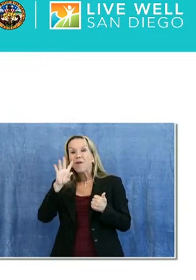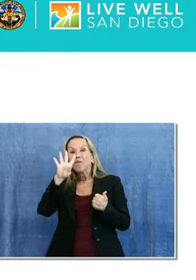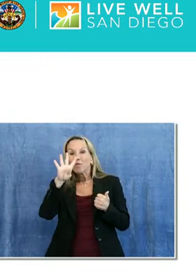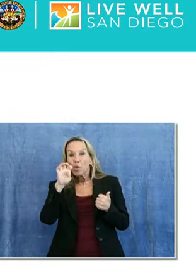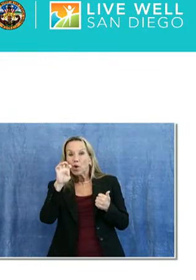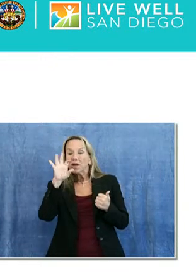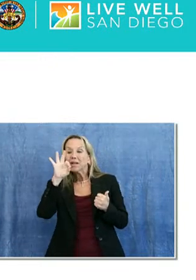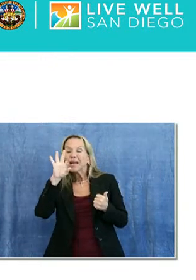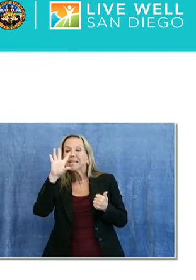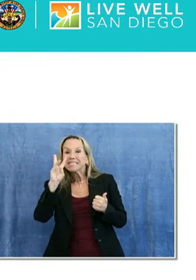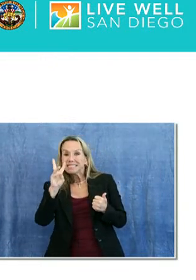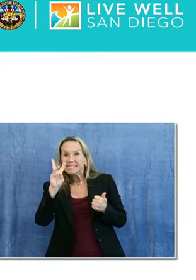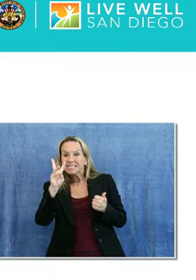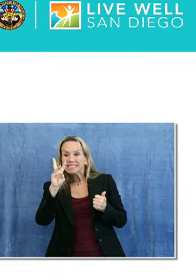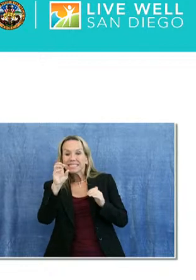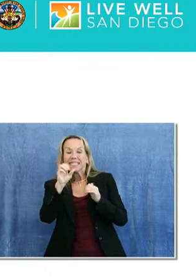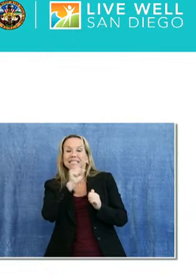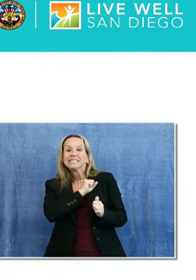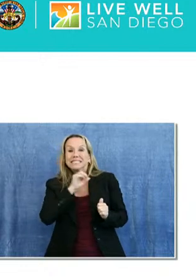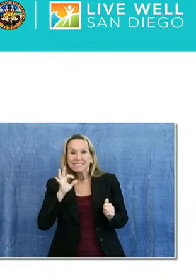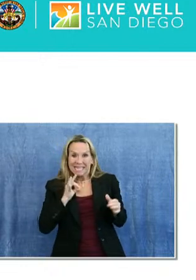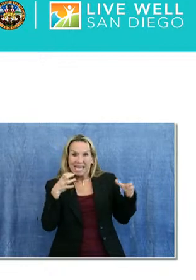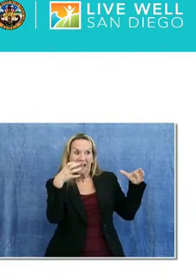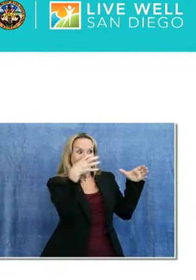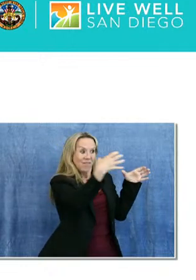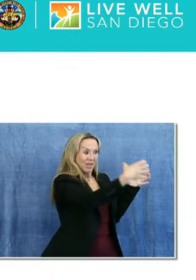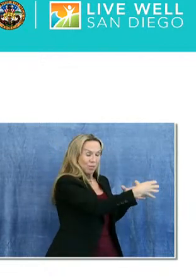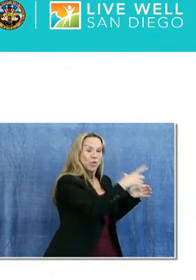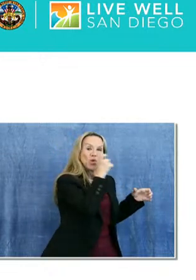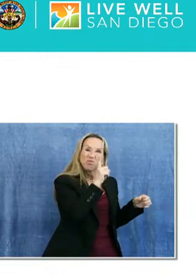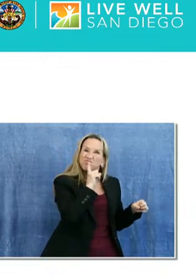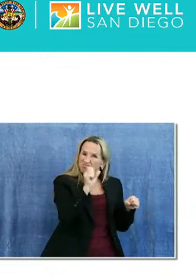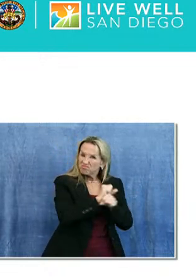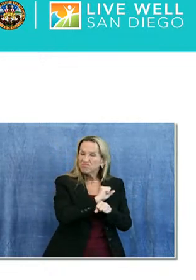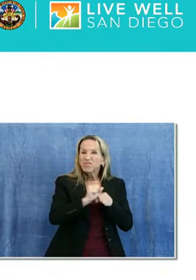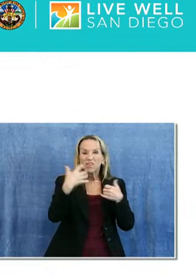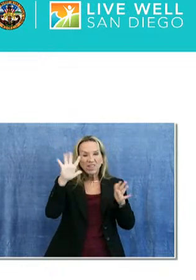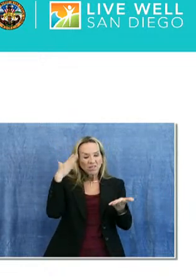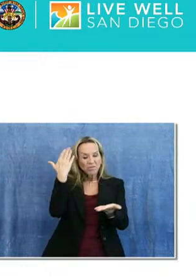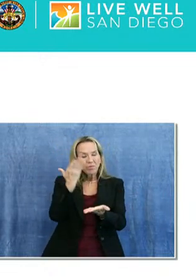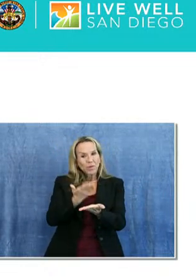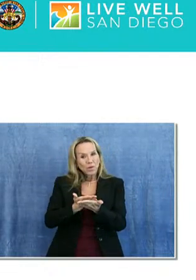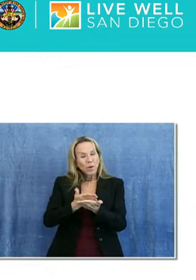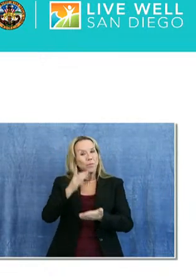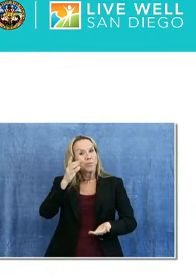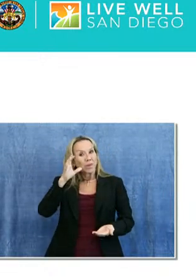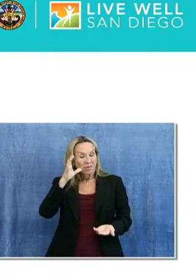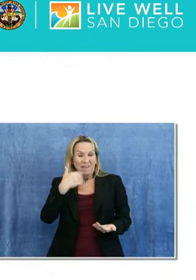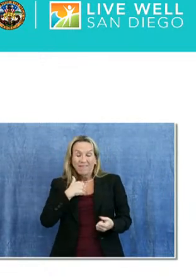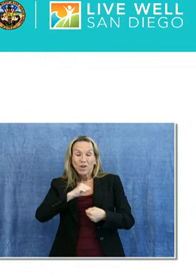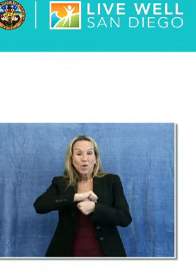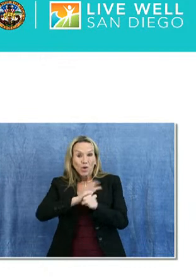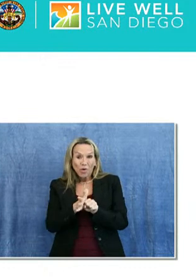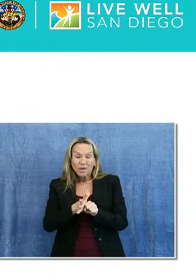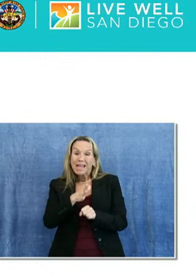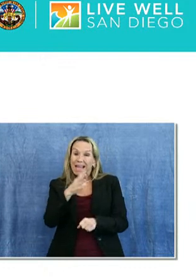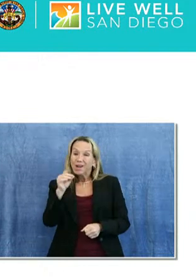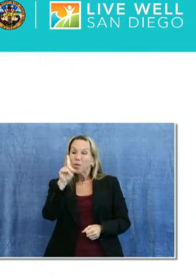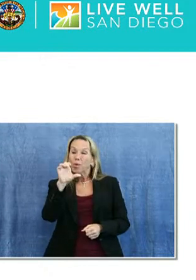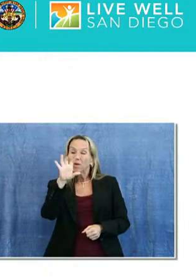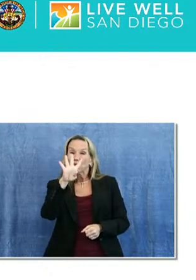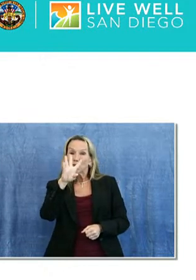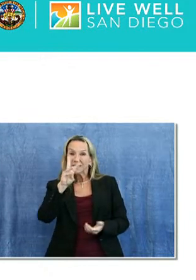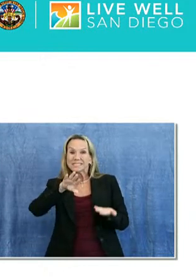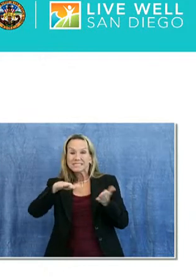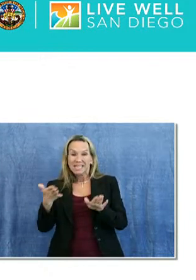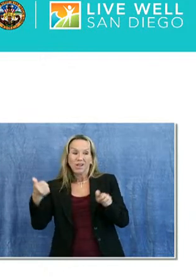496 staffs with laboratory-confirmed COVID-19, including 146 deaths.